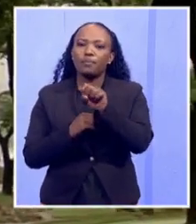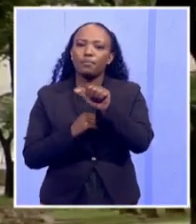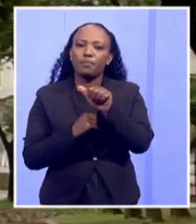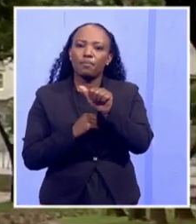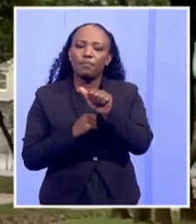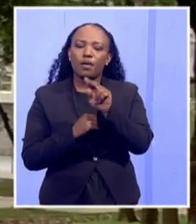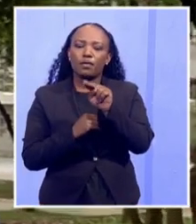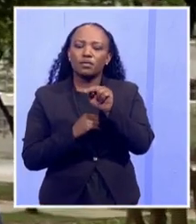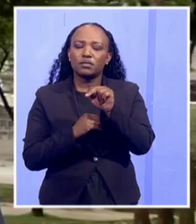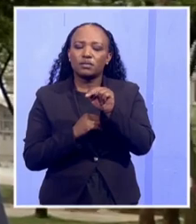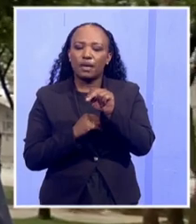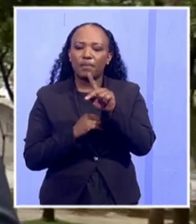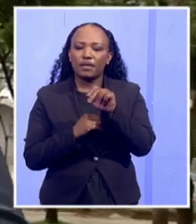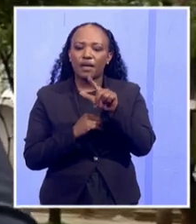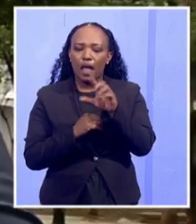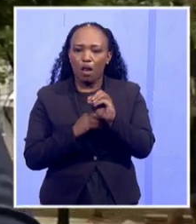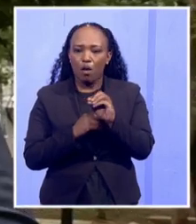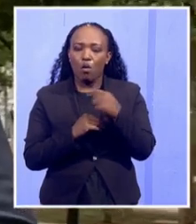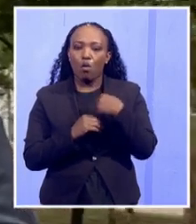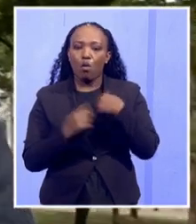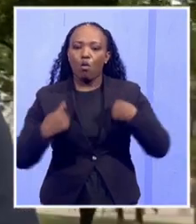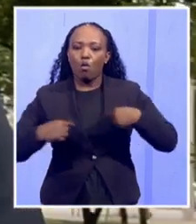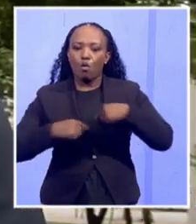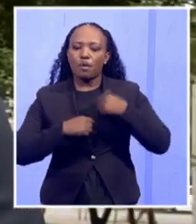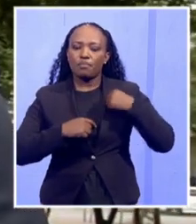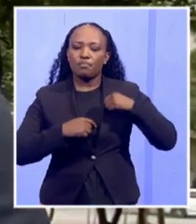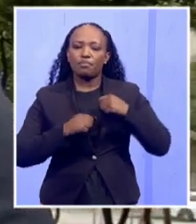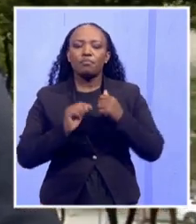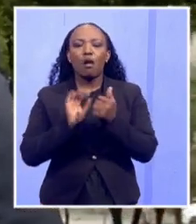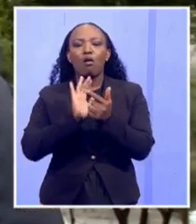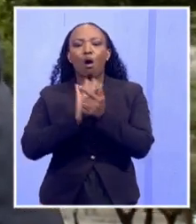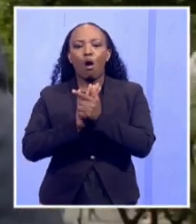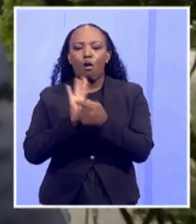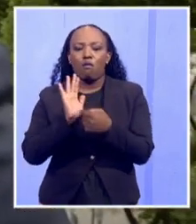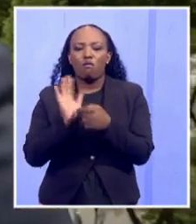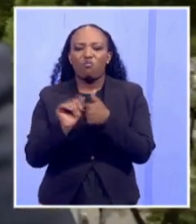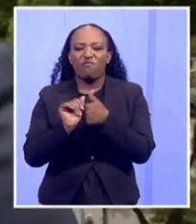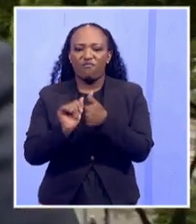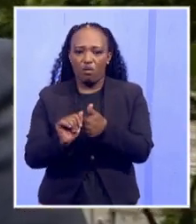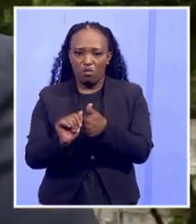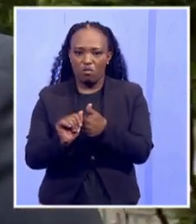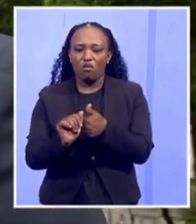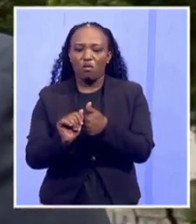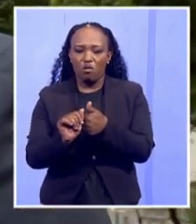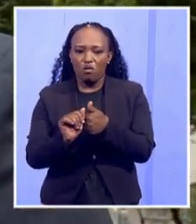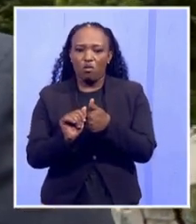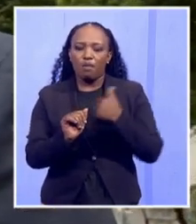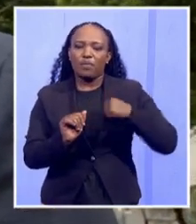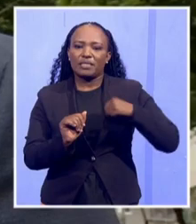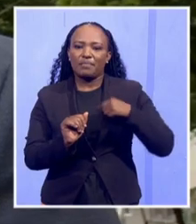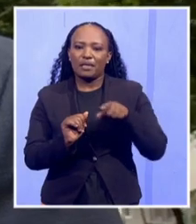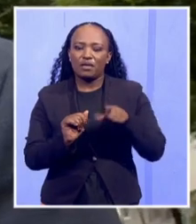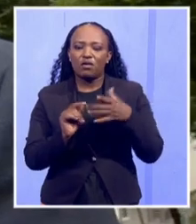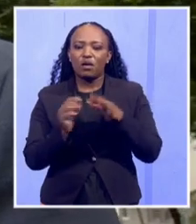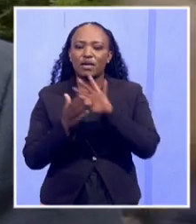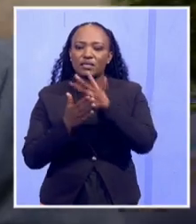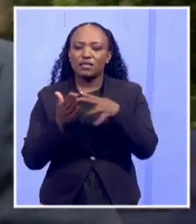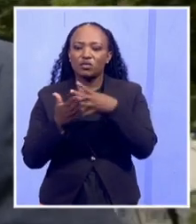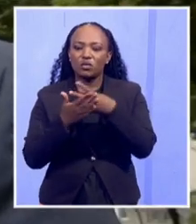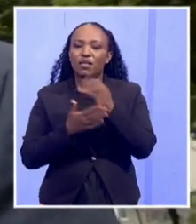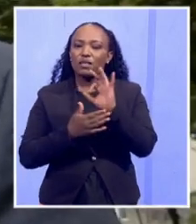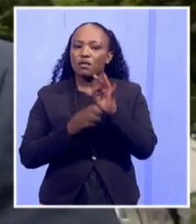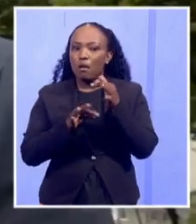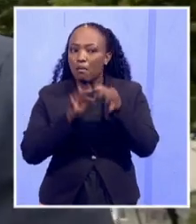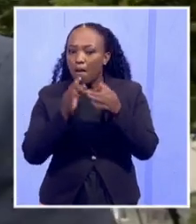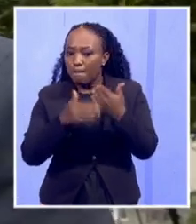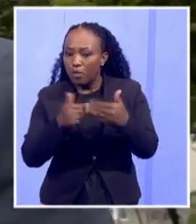a municipality, we are guided by the law. In this case, it's the Municipal Structures Act. We are guided by Schedule 3, which outlines how the